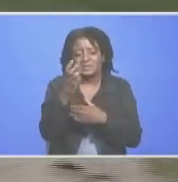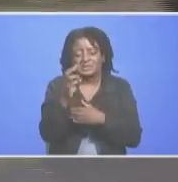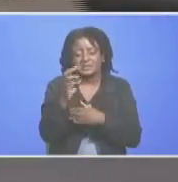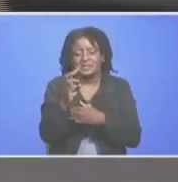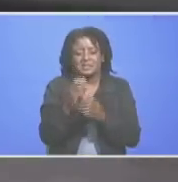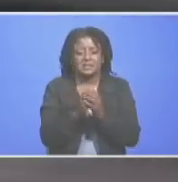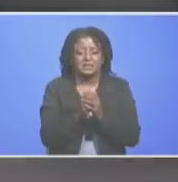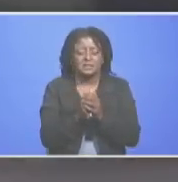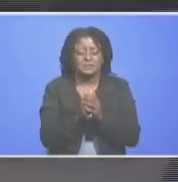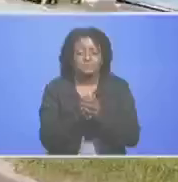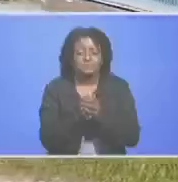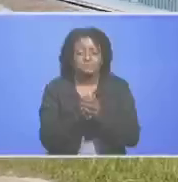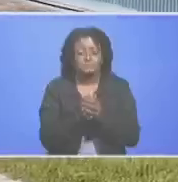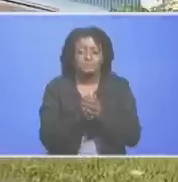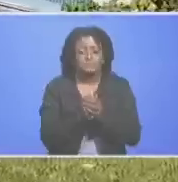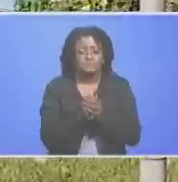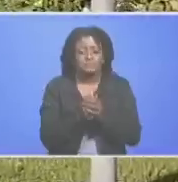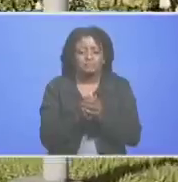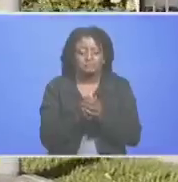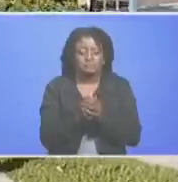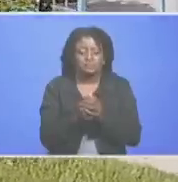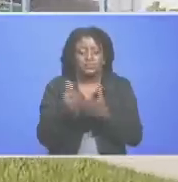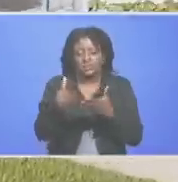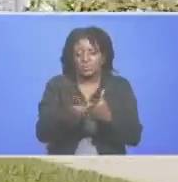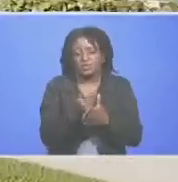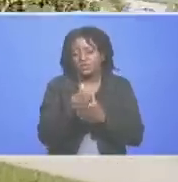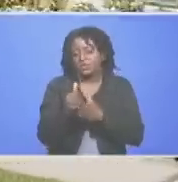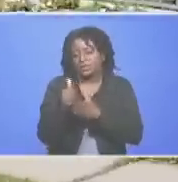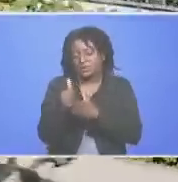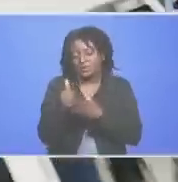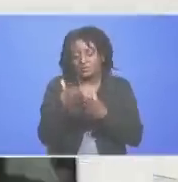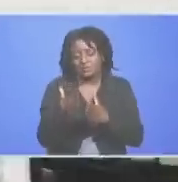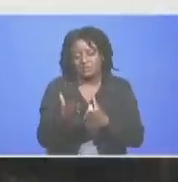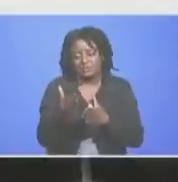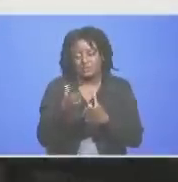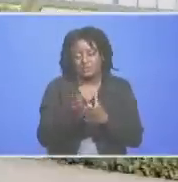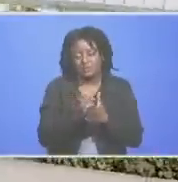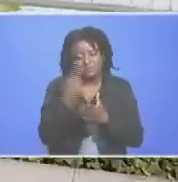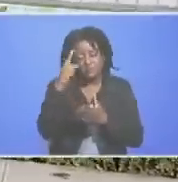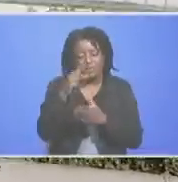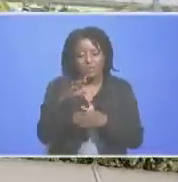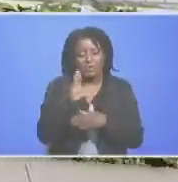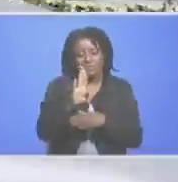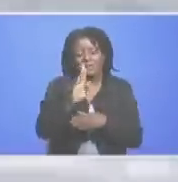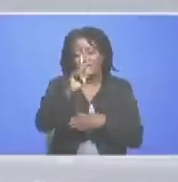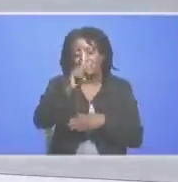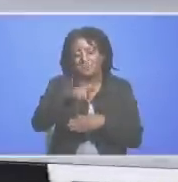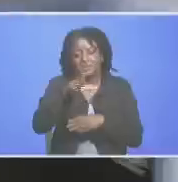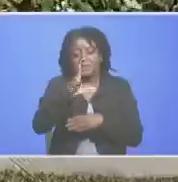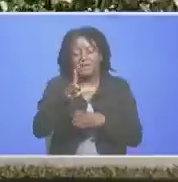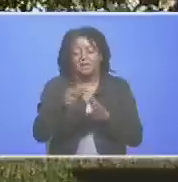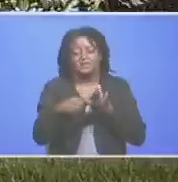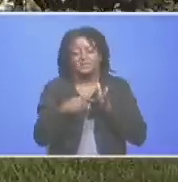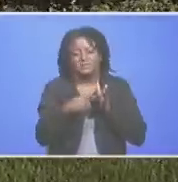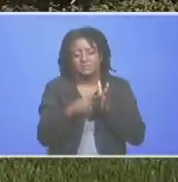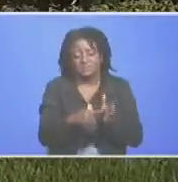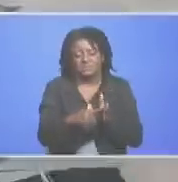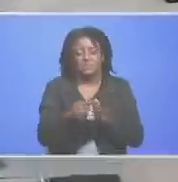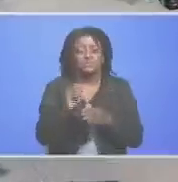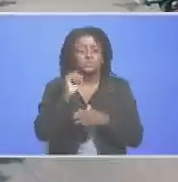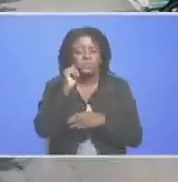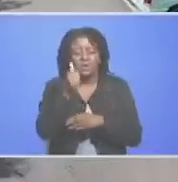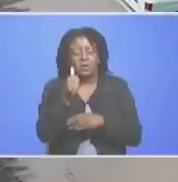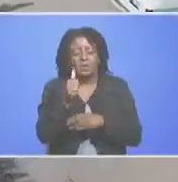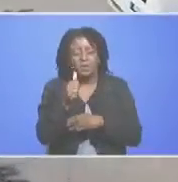Court. New leadership for the Bahamas Power and Light Company to be revealed tomorrow. Minister responsible for